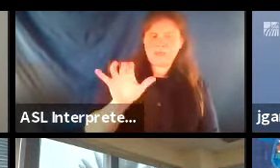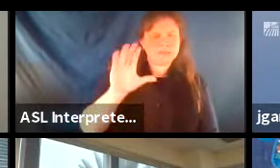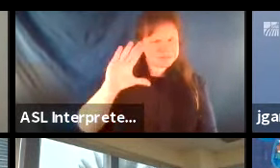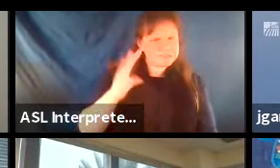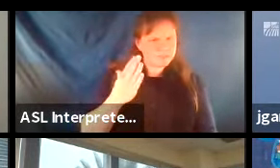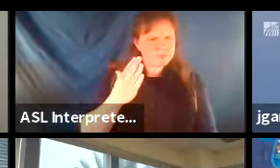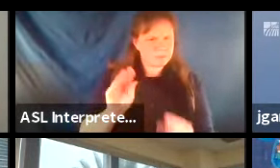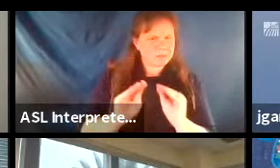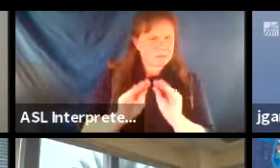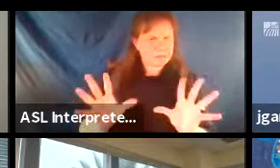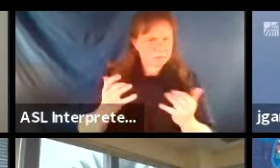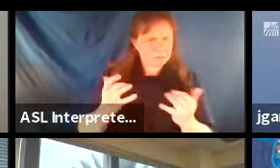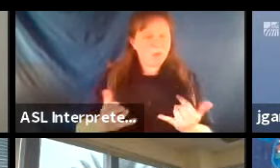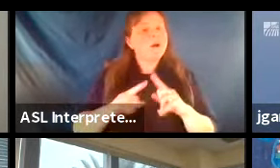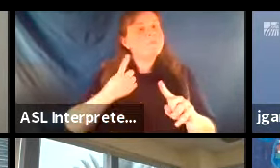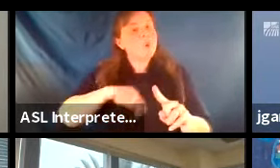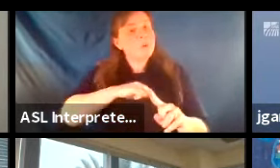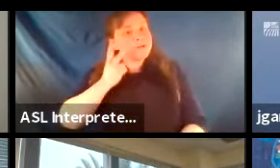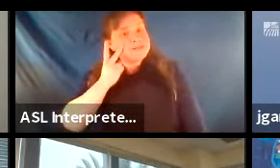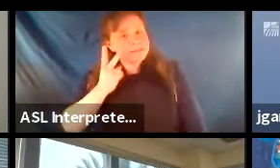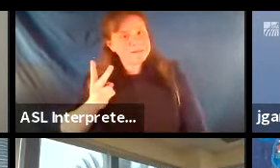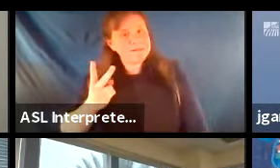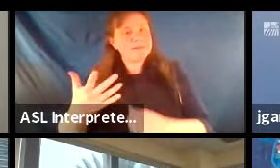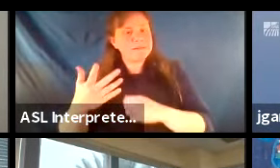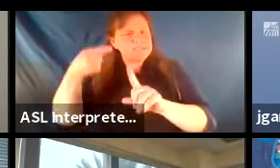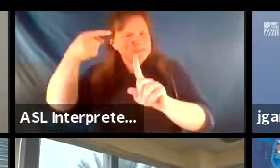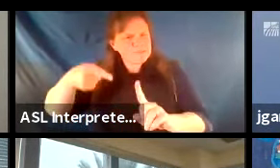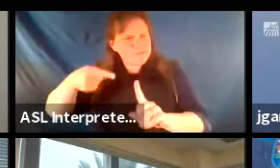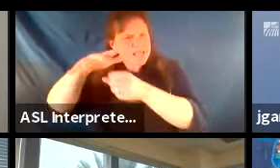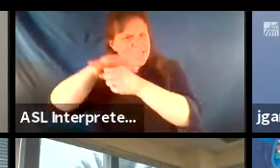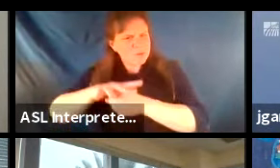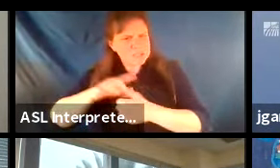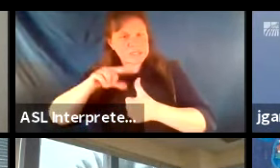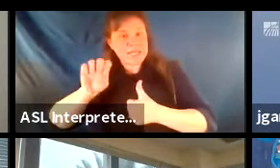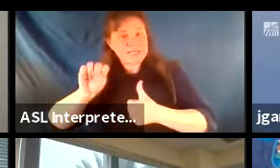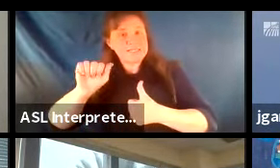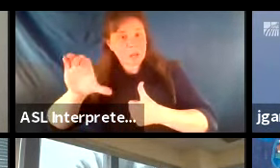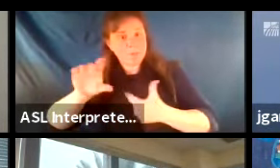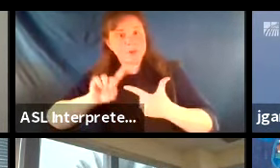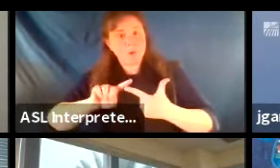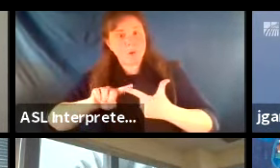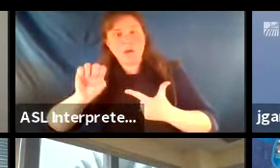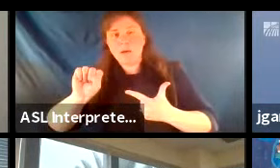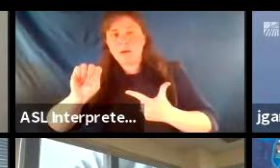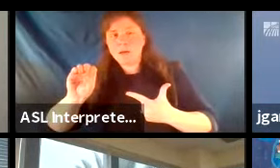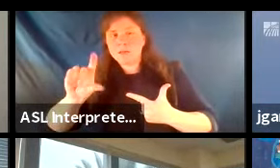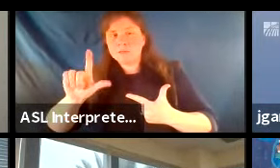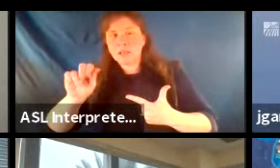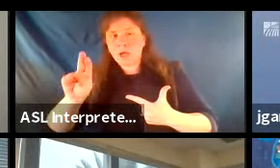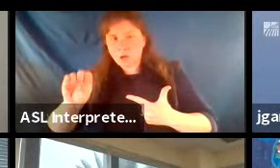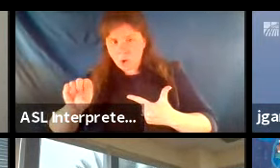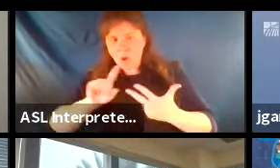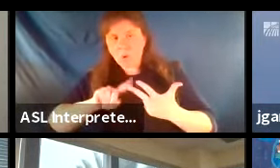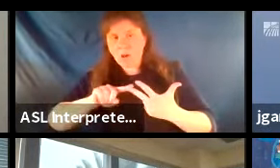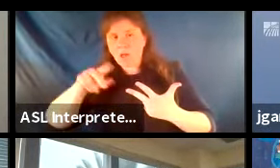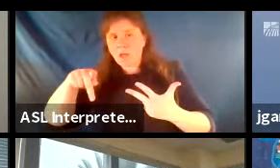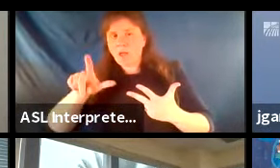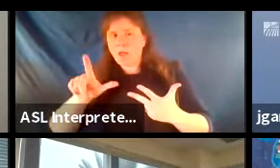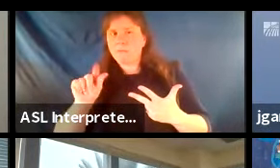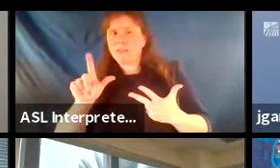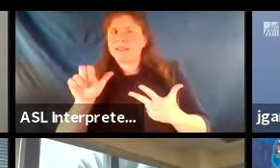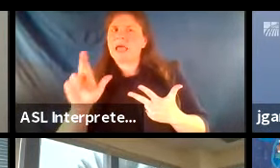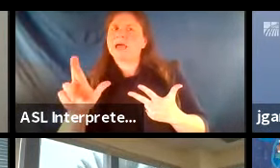seeing counties, in particular Sacramento, Solano, and Placer, that are prioritizing 65 and